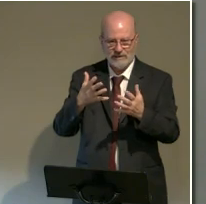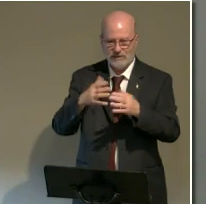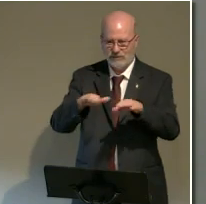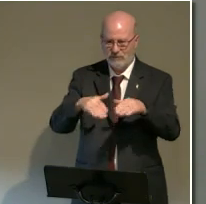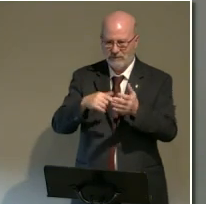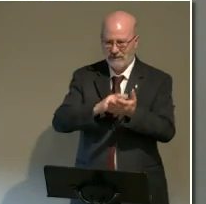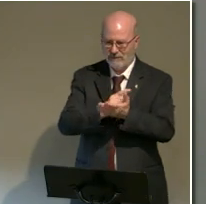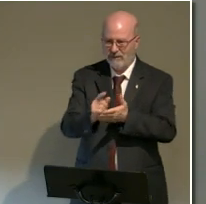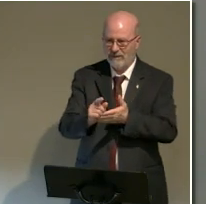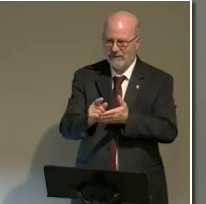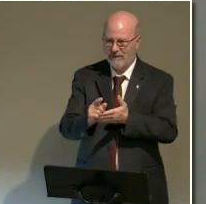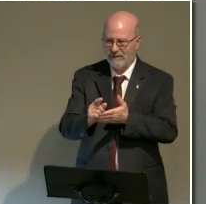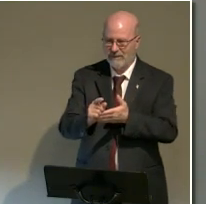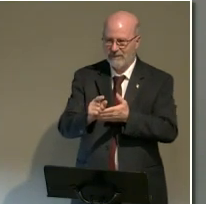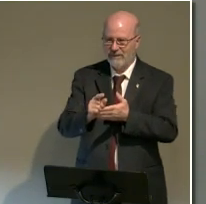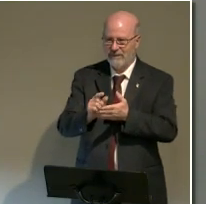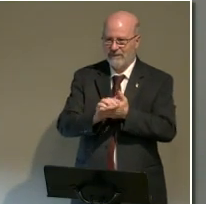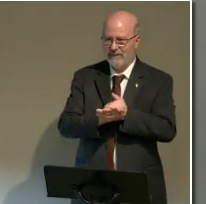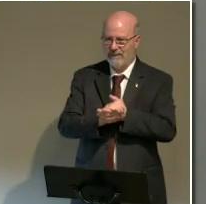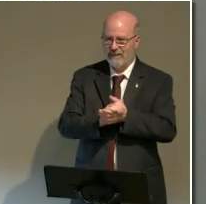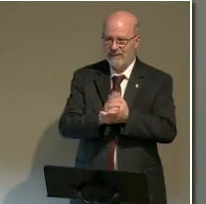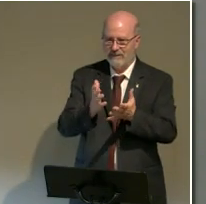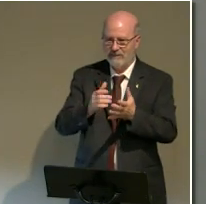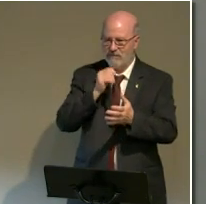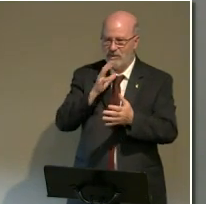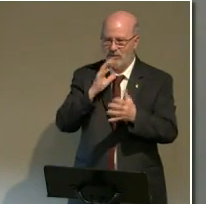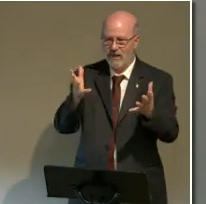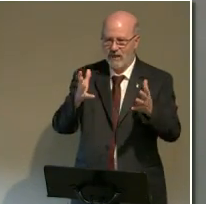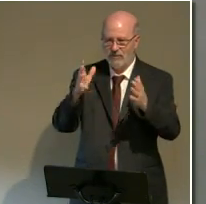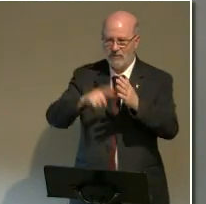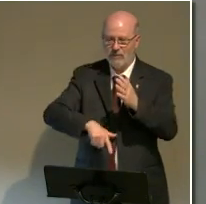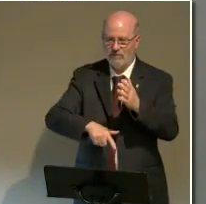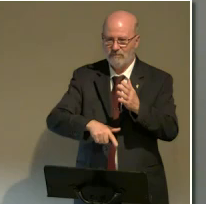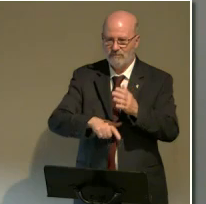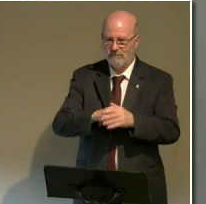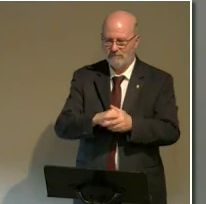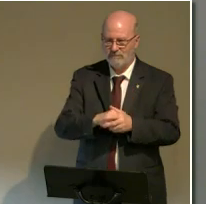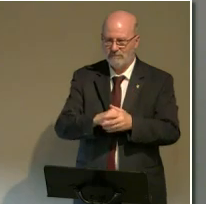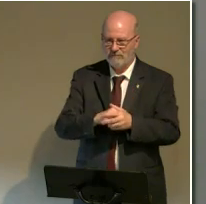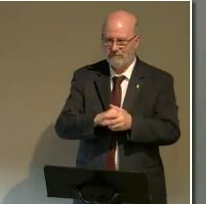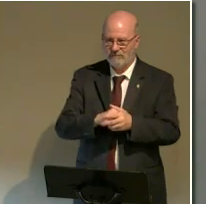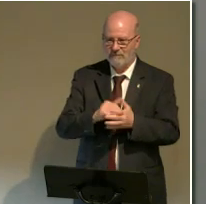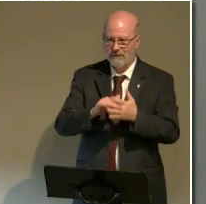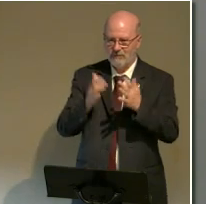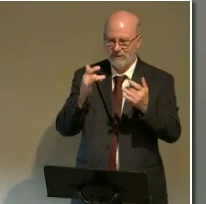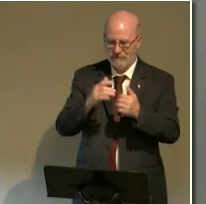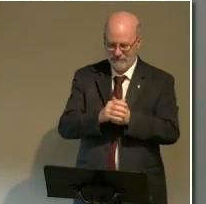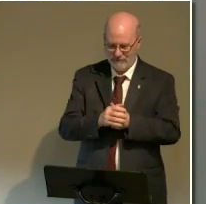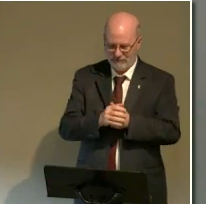So if I'm talking too loud or too low, that's why.